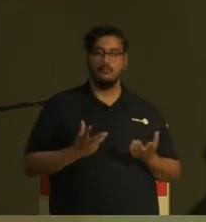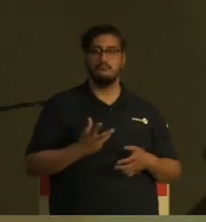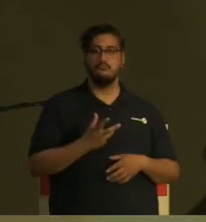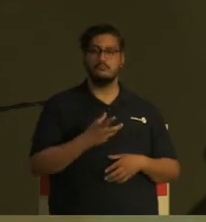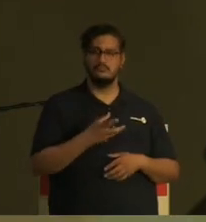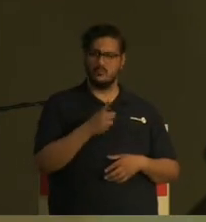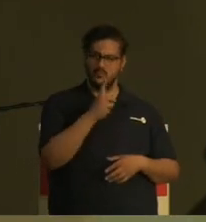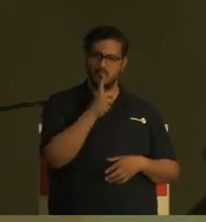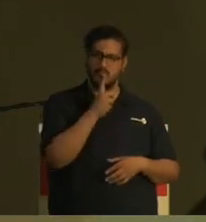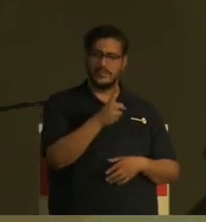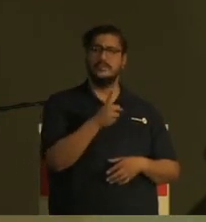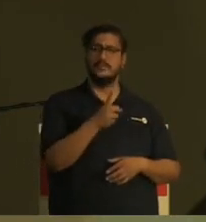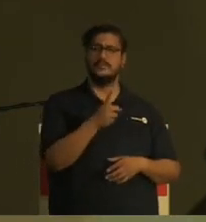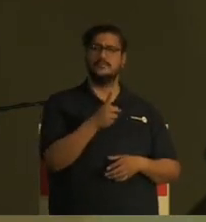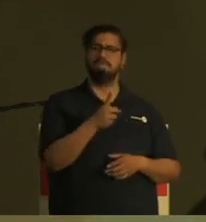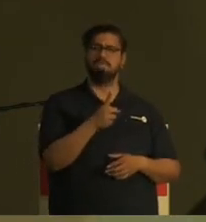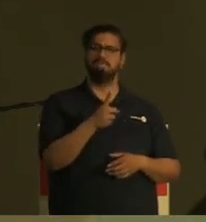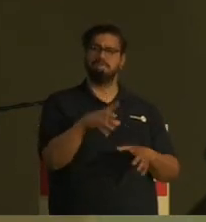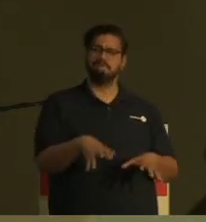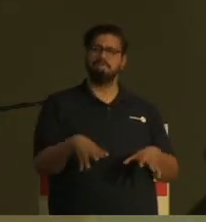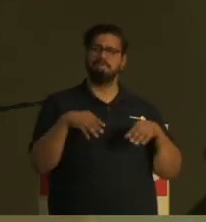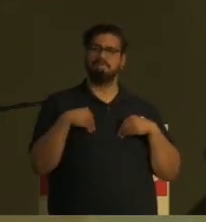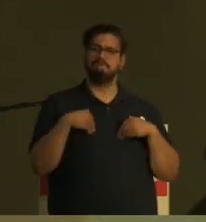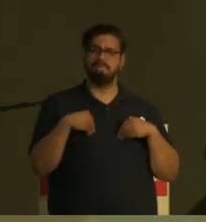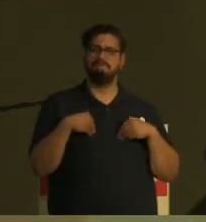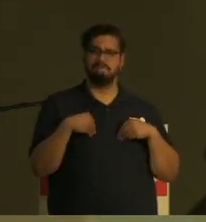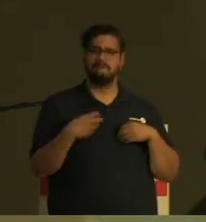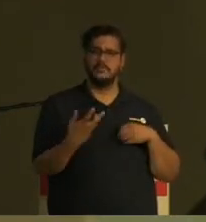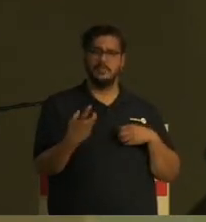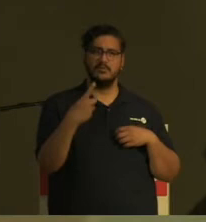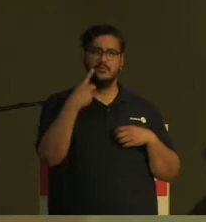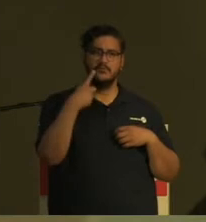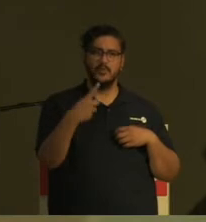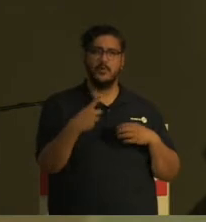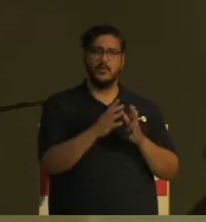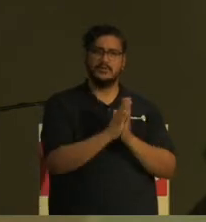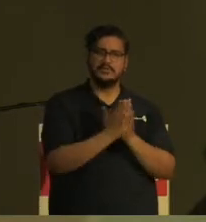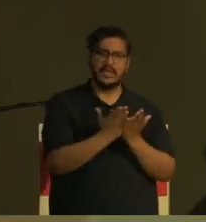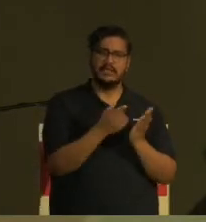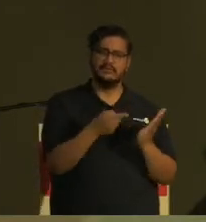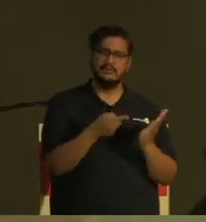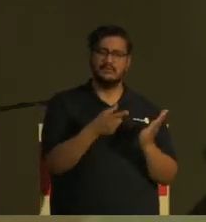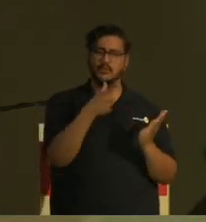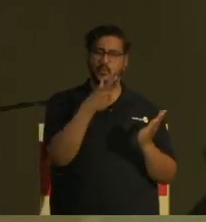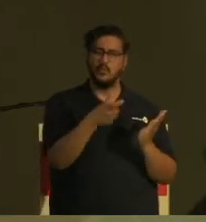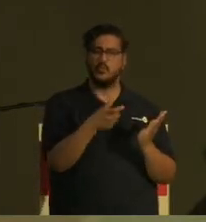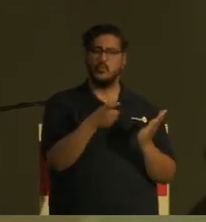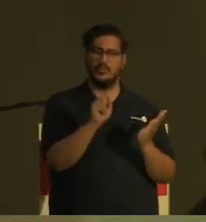received as a text that speaks to a much wider,